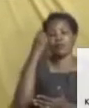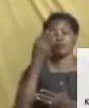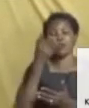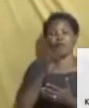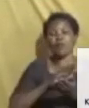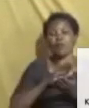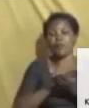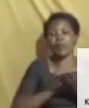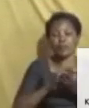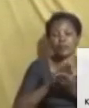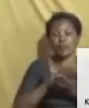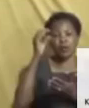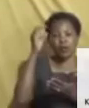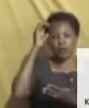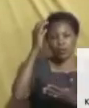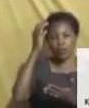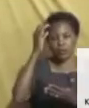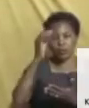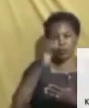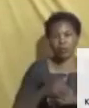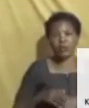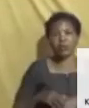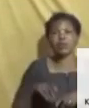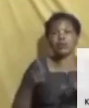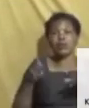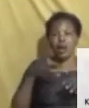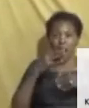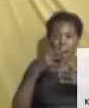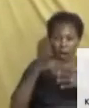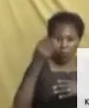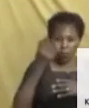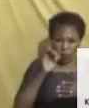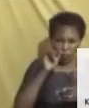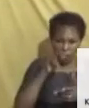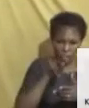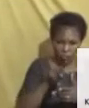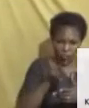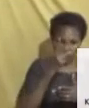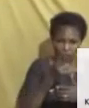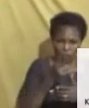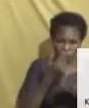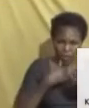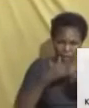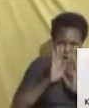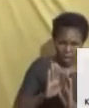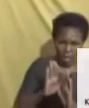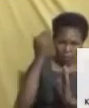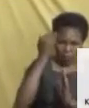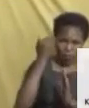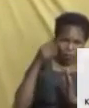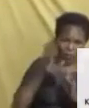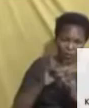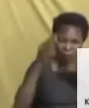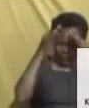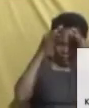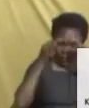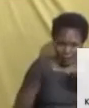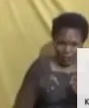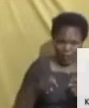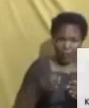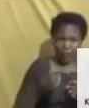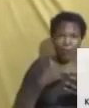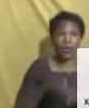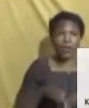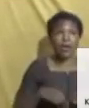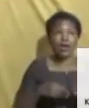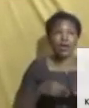concepts. As to which of those two this relates, I will leave it to the court. I will allocate 8